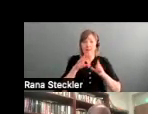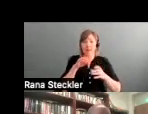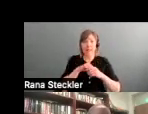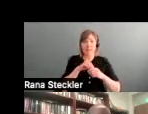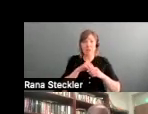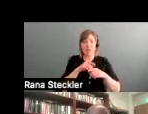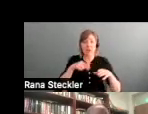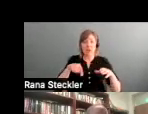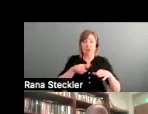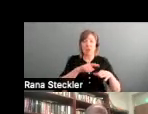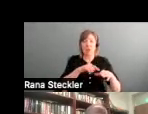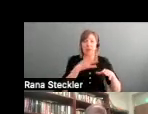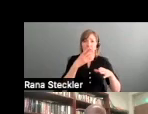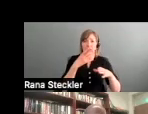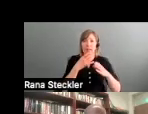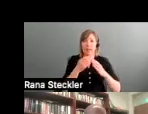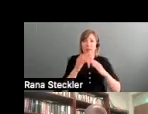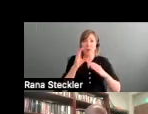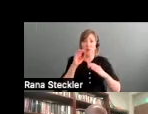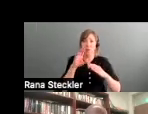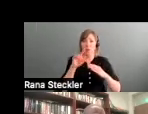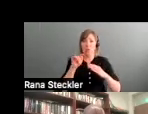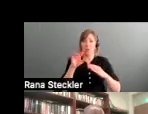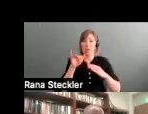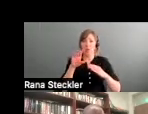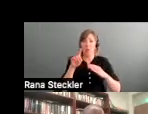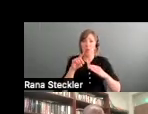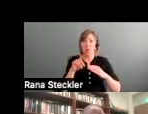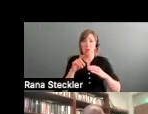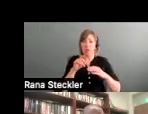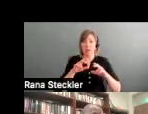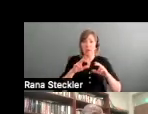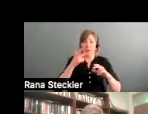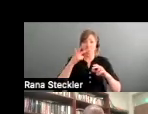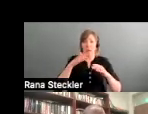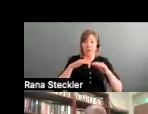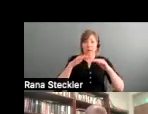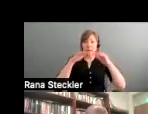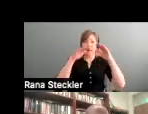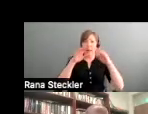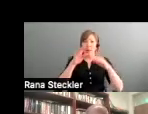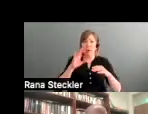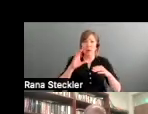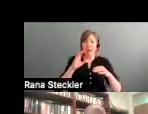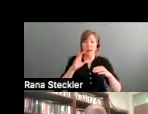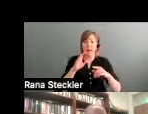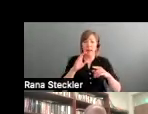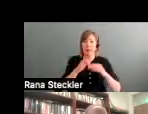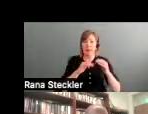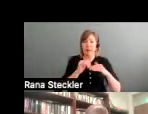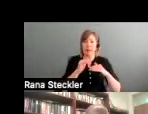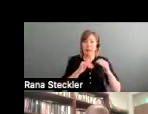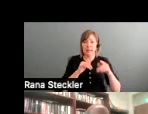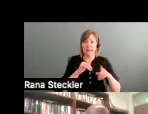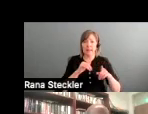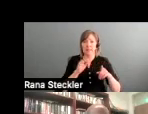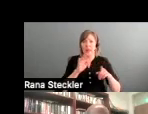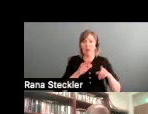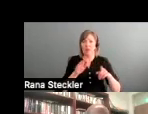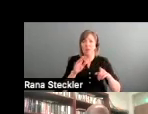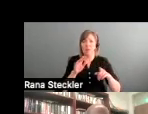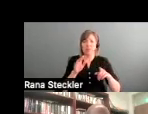interior courtyard of a 3-story brick building, which is Howard Hall, and there's maybe about 3 dozen or so